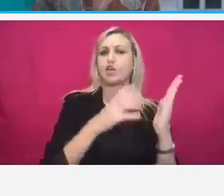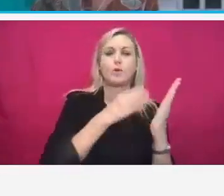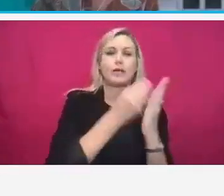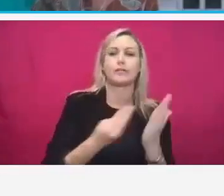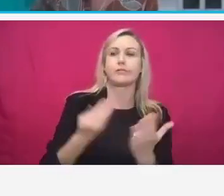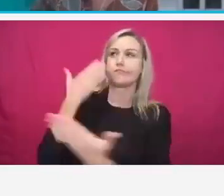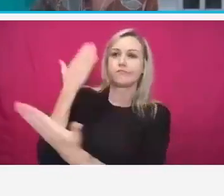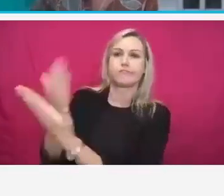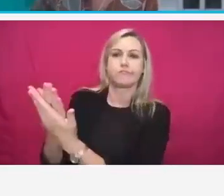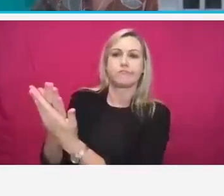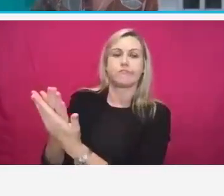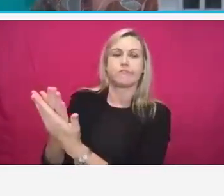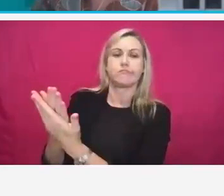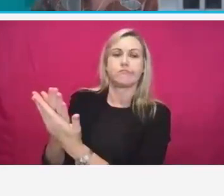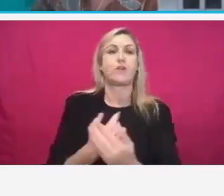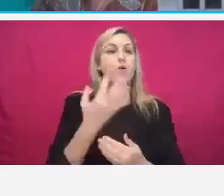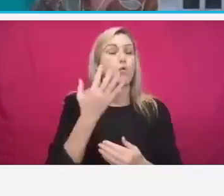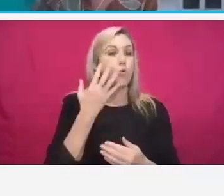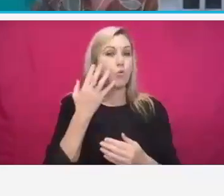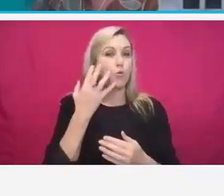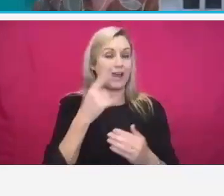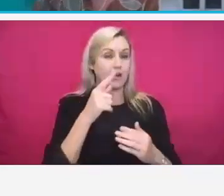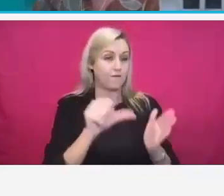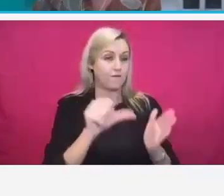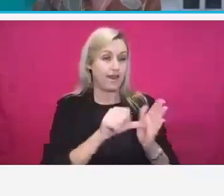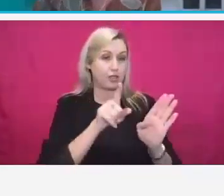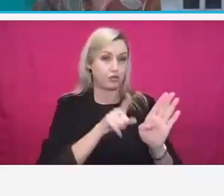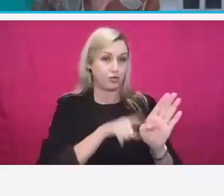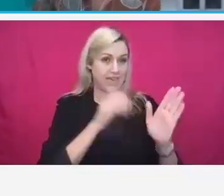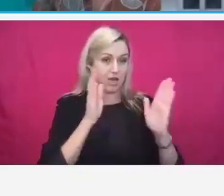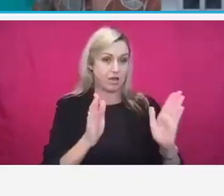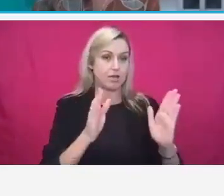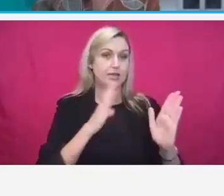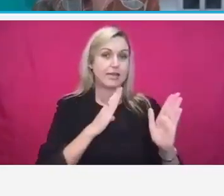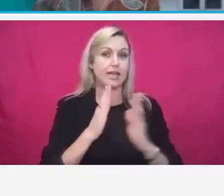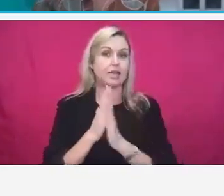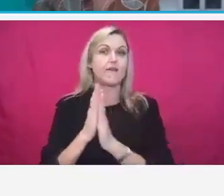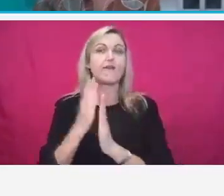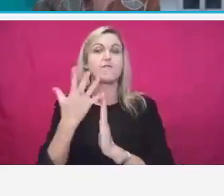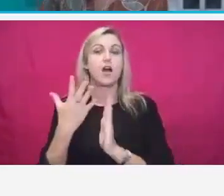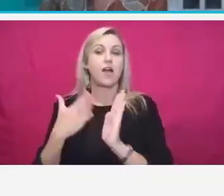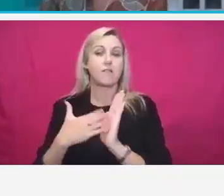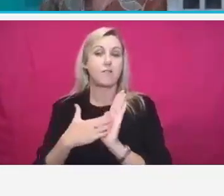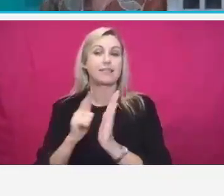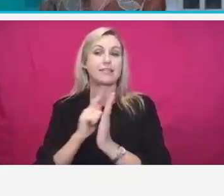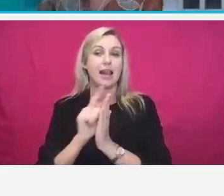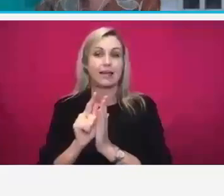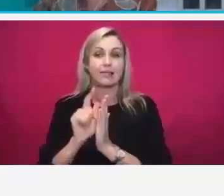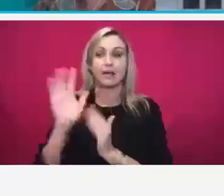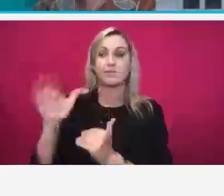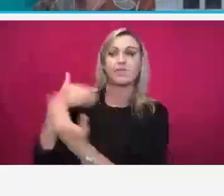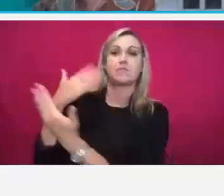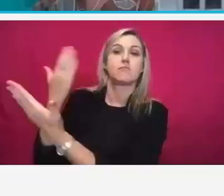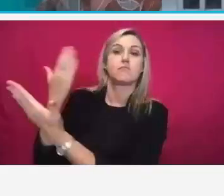statement within 5 months of the provider's financial year. This statement would be published on their website, or if the provider doesn't